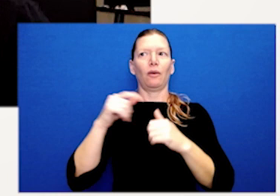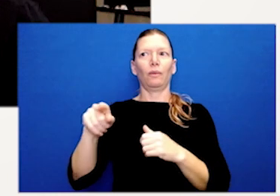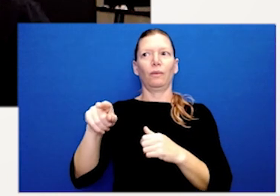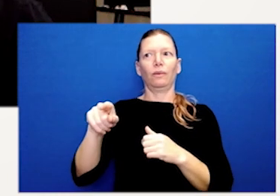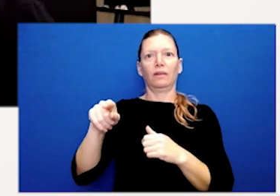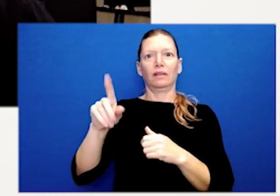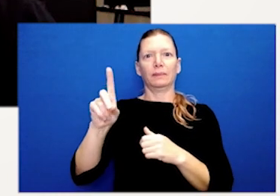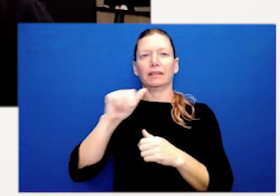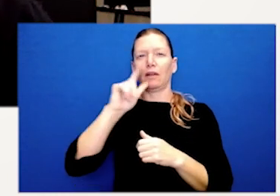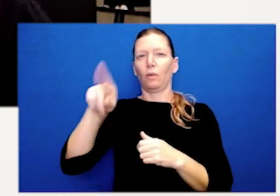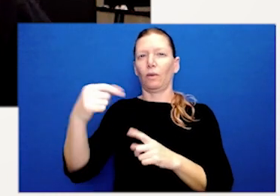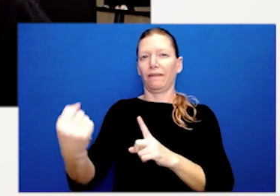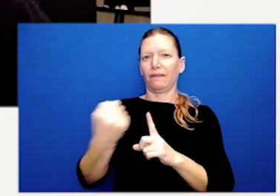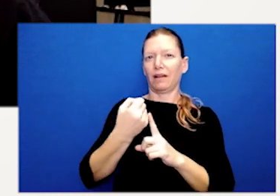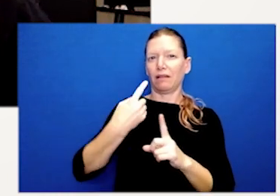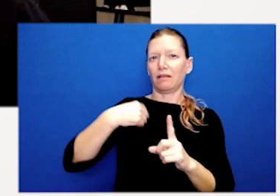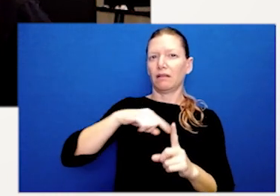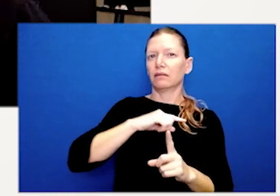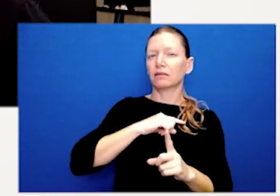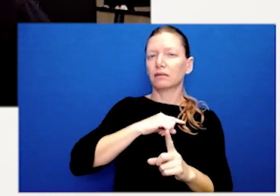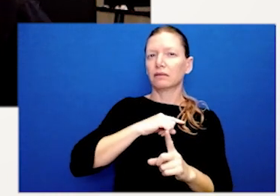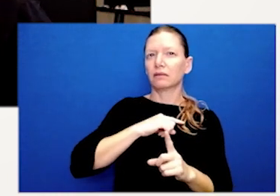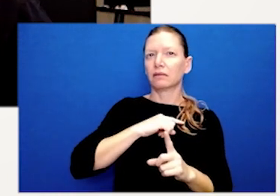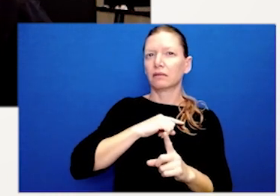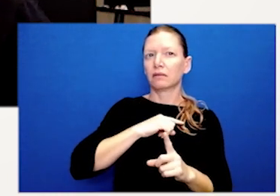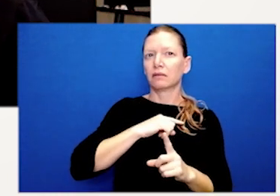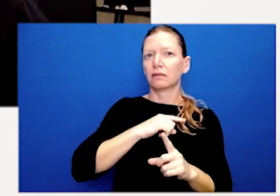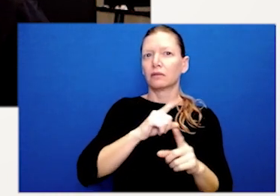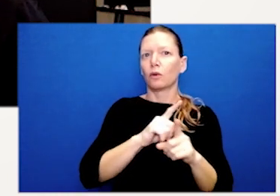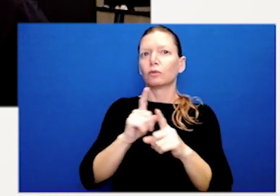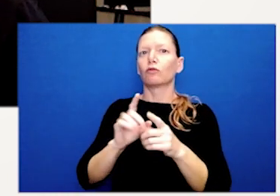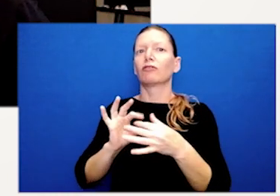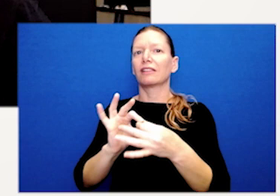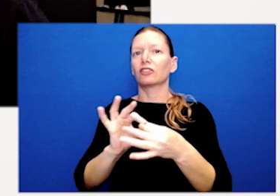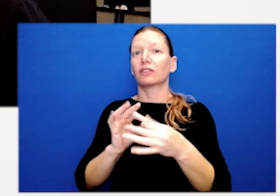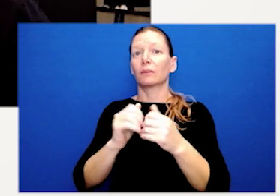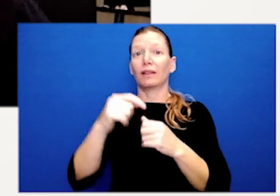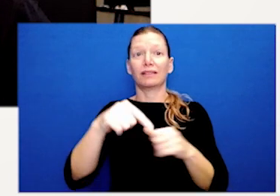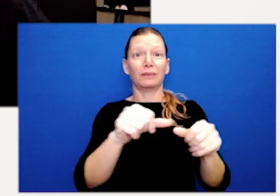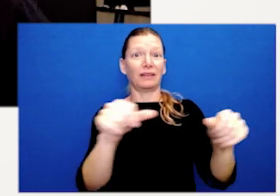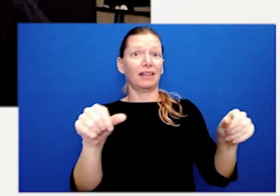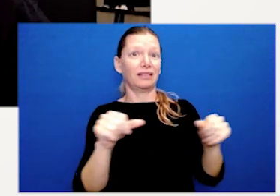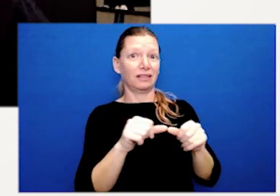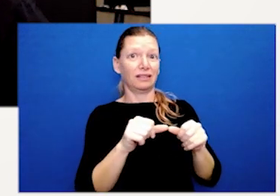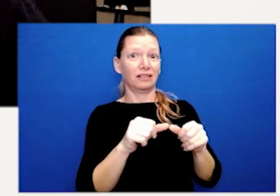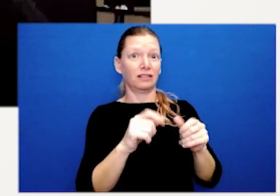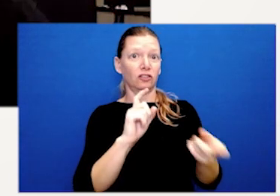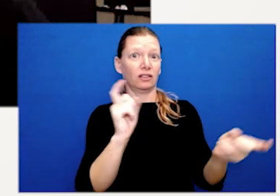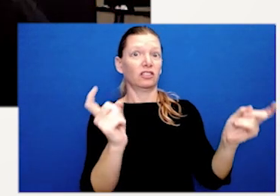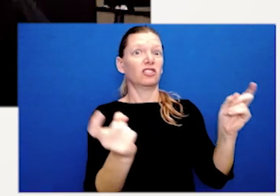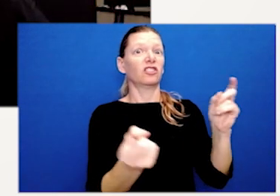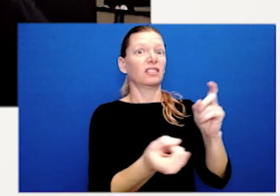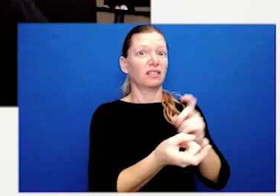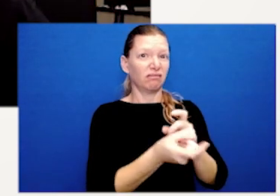of like, it's not just about how this is affecting us. It's like our relationship with places